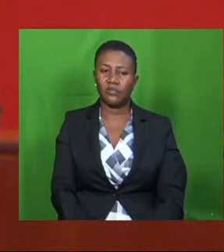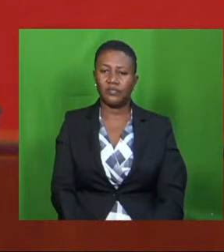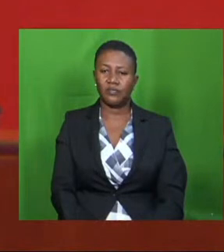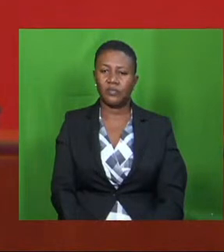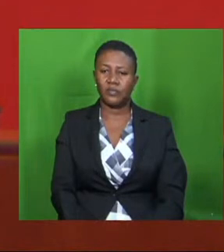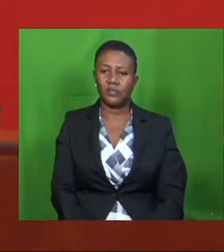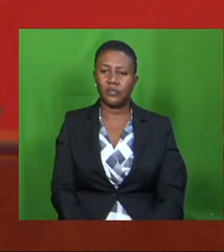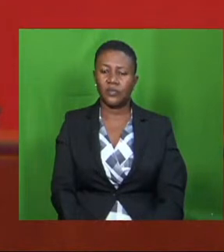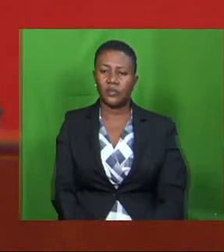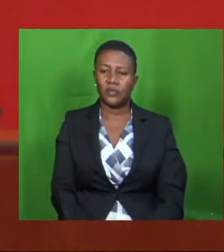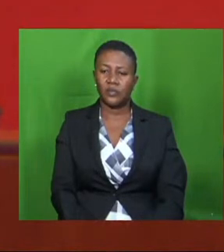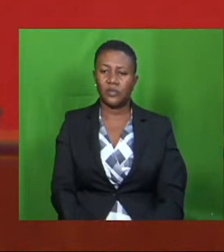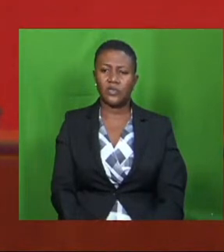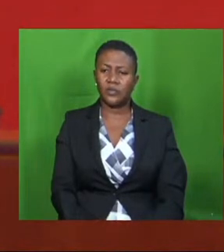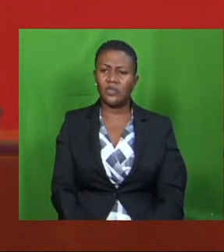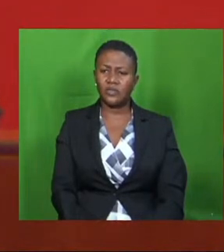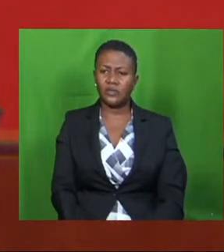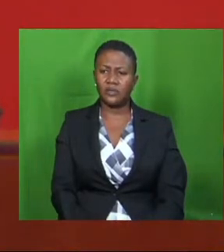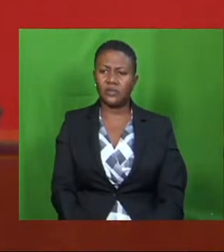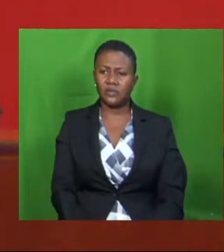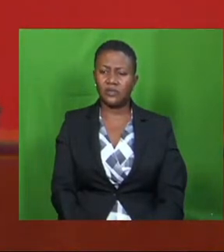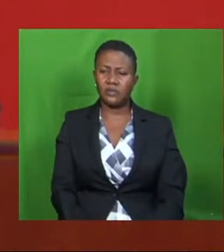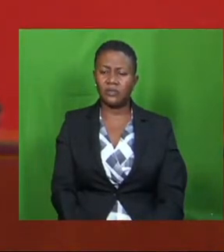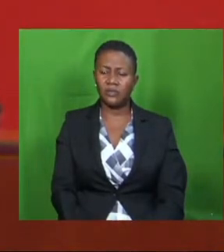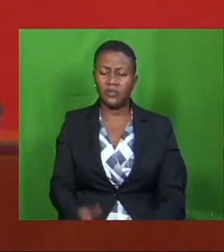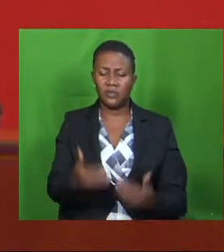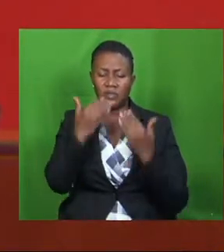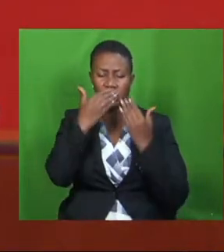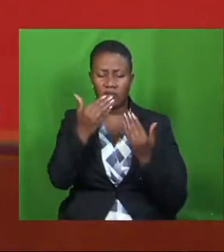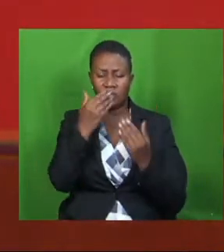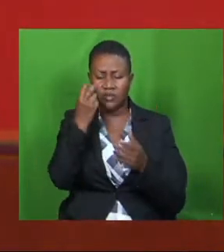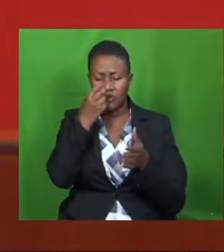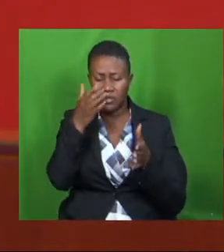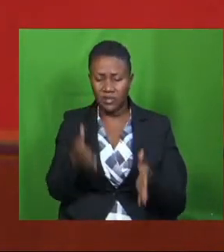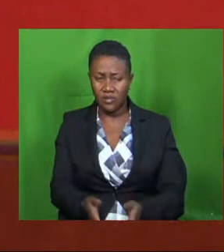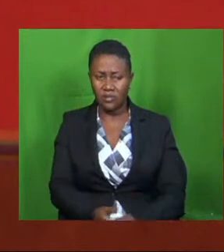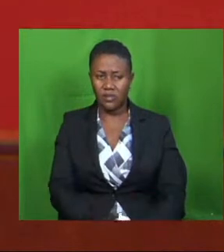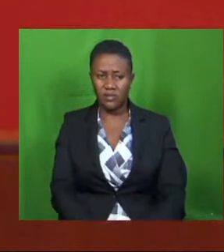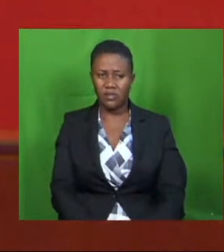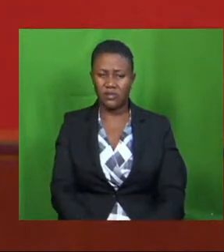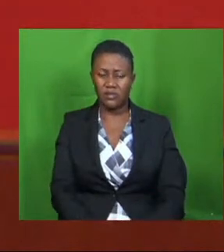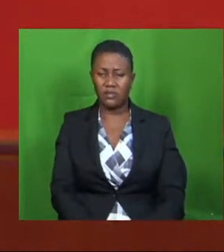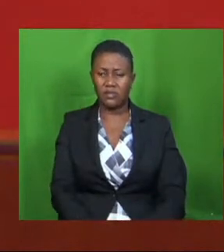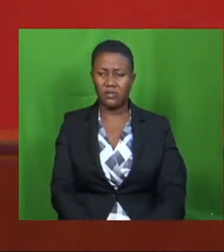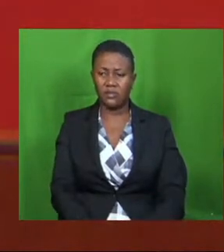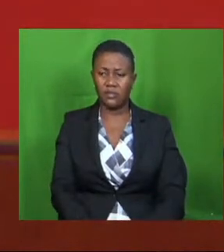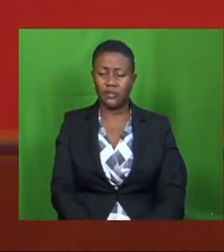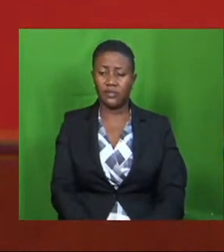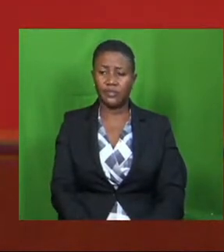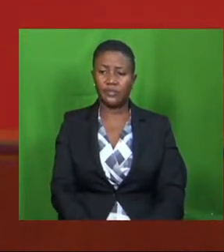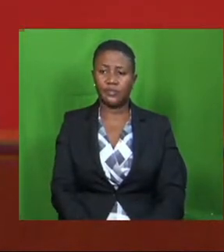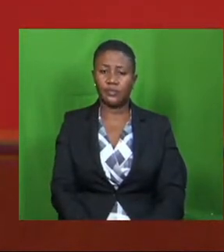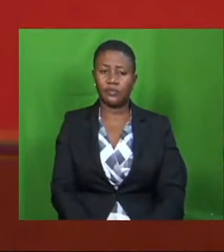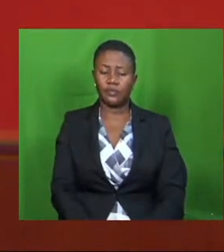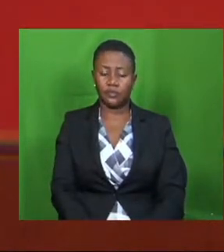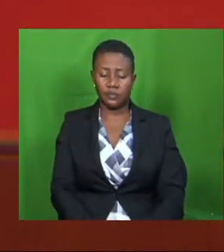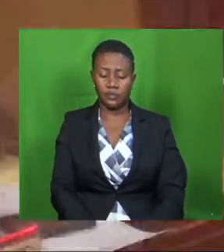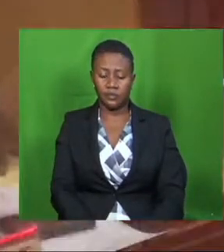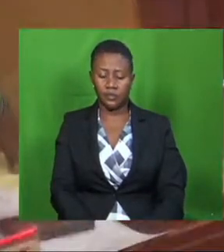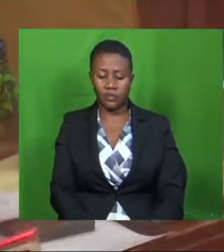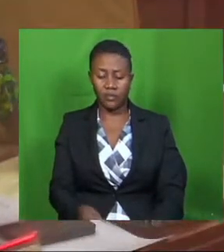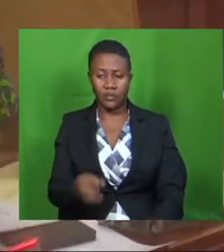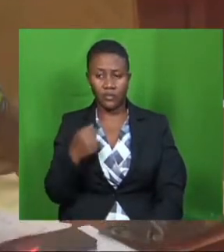These are institutions headed by very learned people who are supposed to understand our procurement